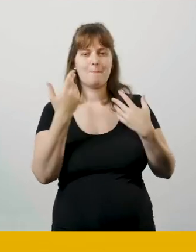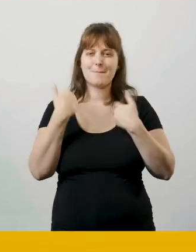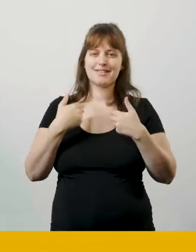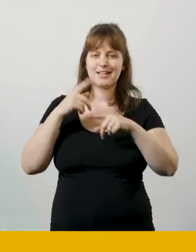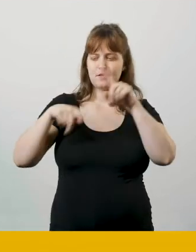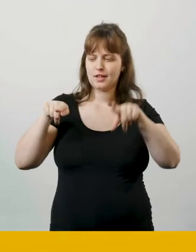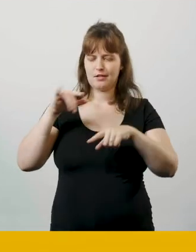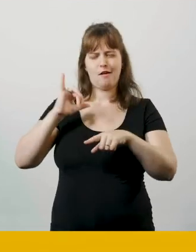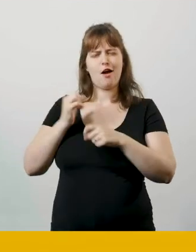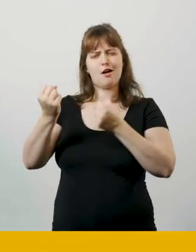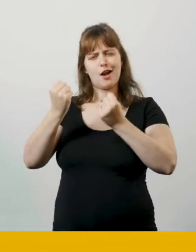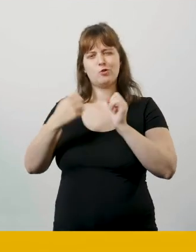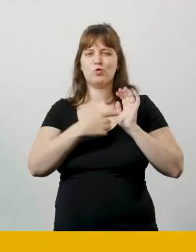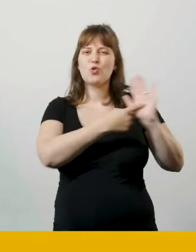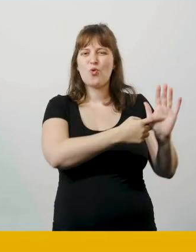diversity.